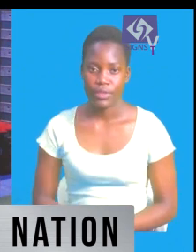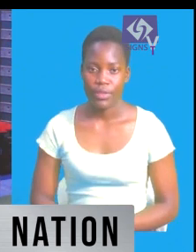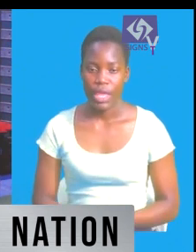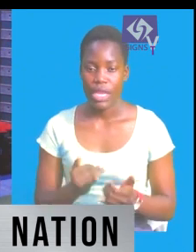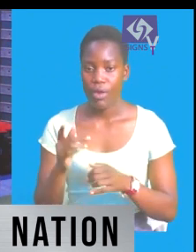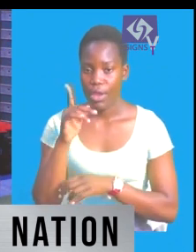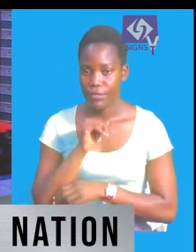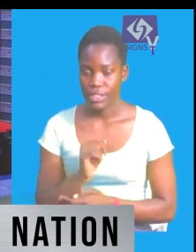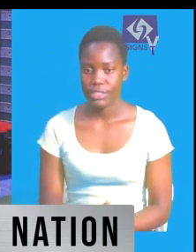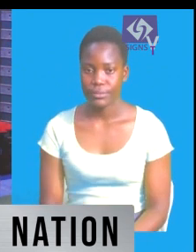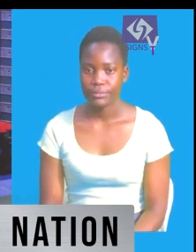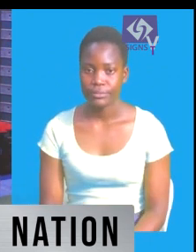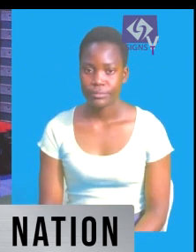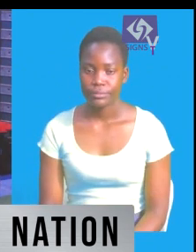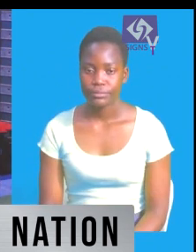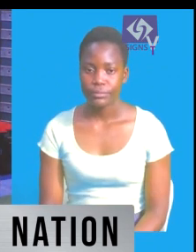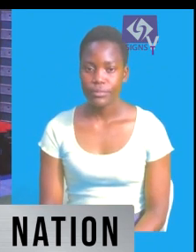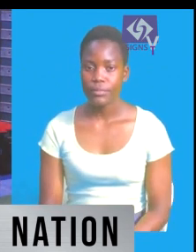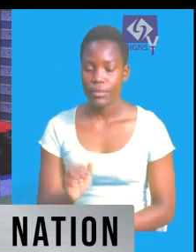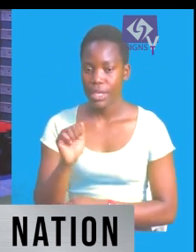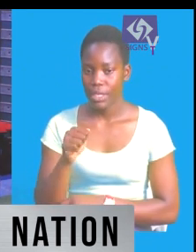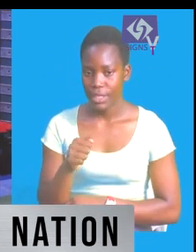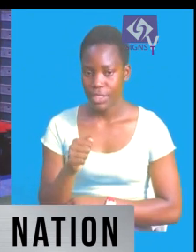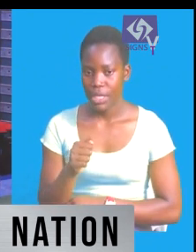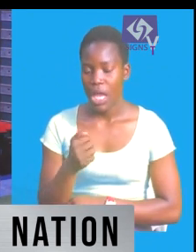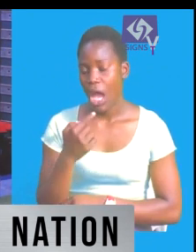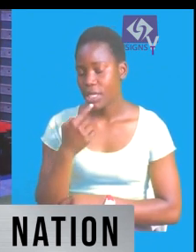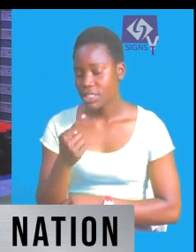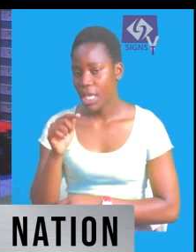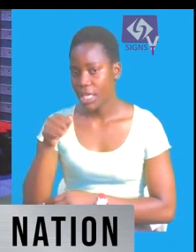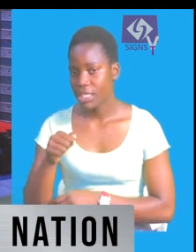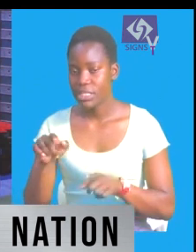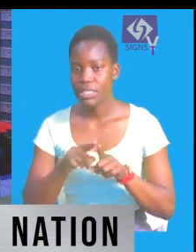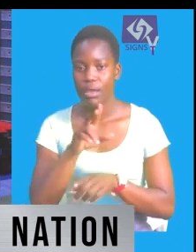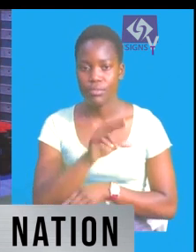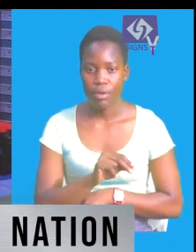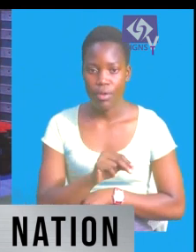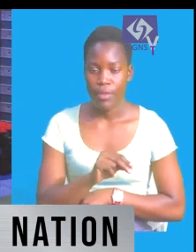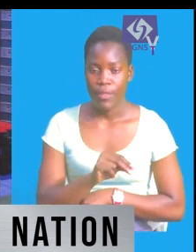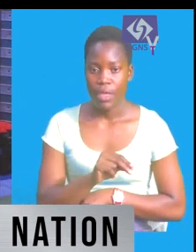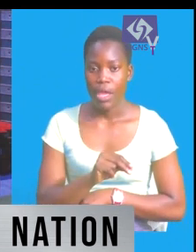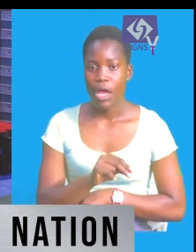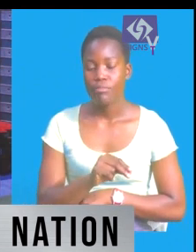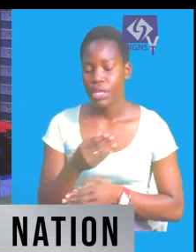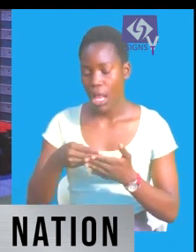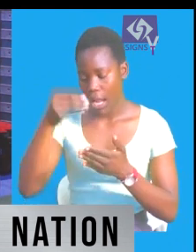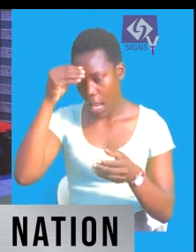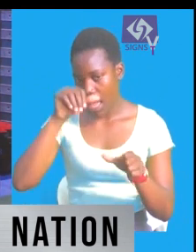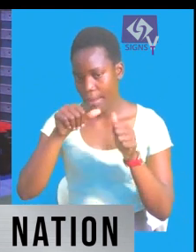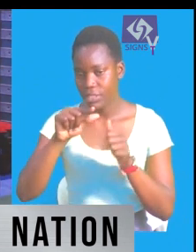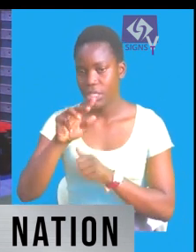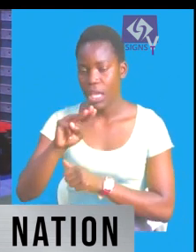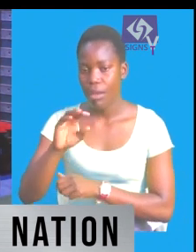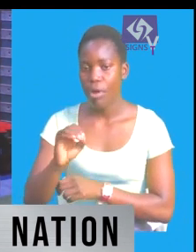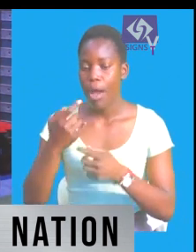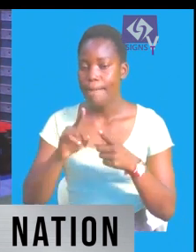winding up. Yeah, I would say yes and no. Yes. I would say yes and no. The mass has not been educated about GMO, but the mass